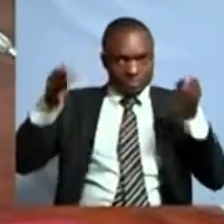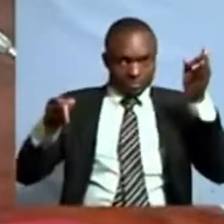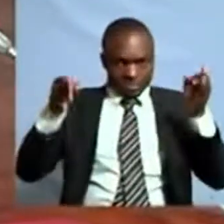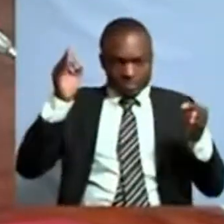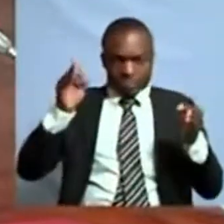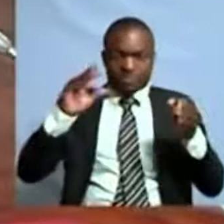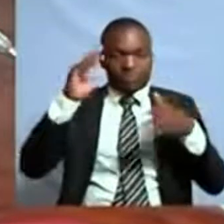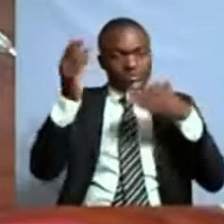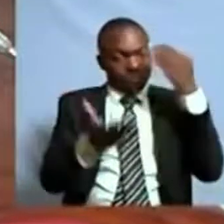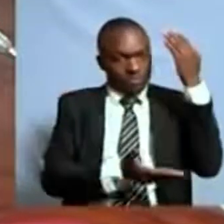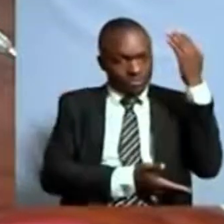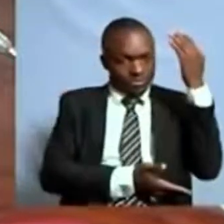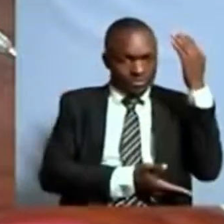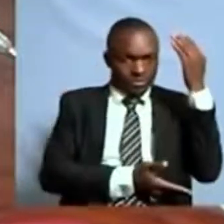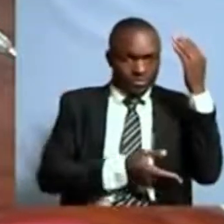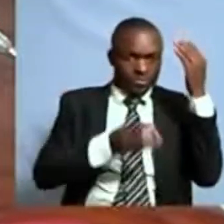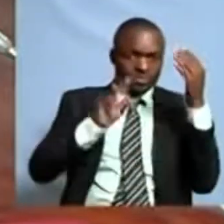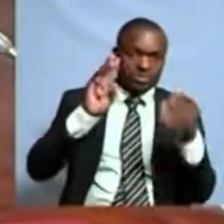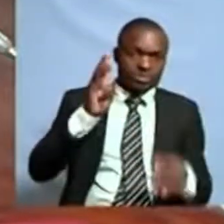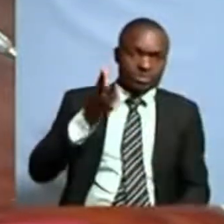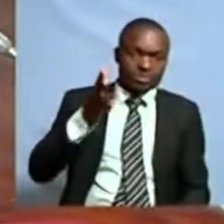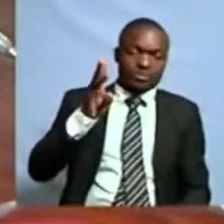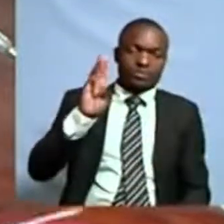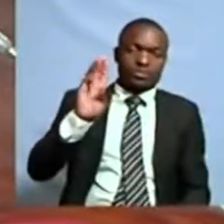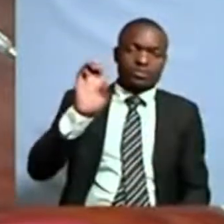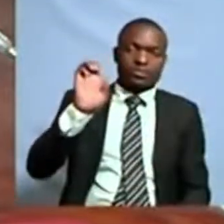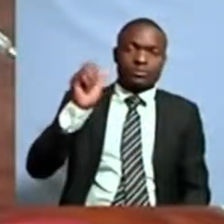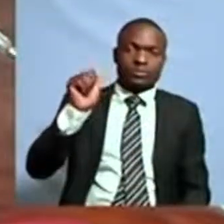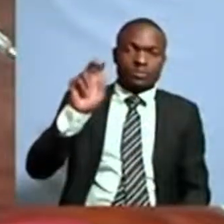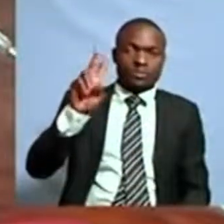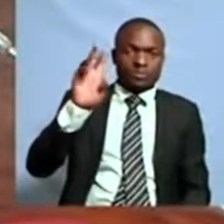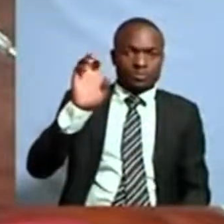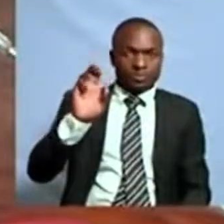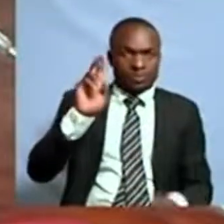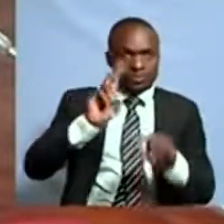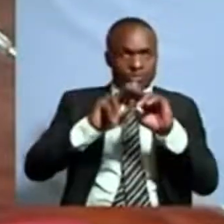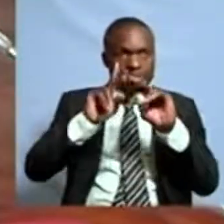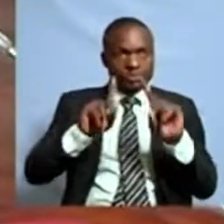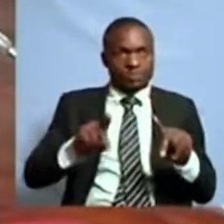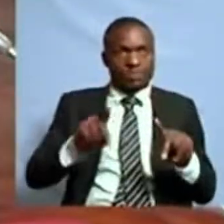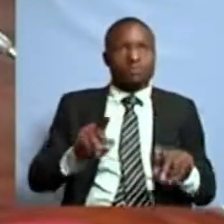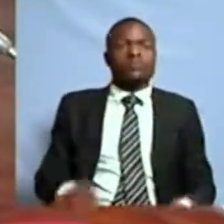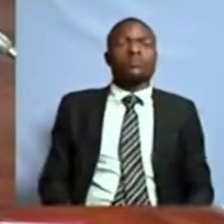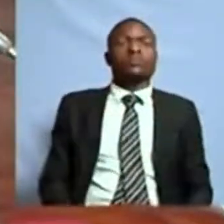we welcome the waiver aspect, Chairperson.